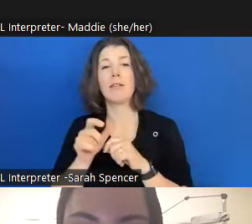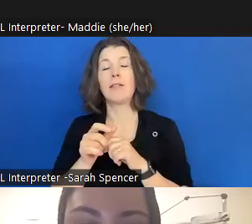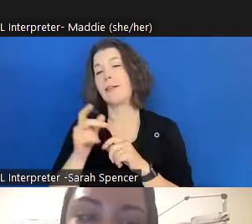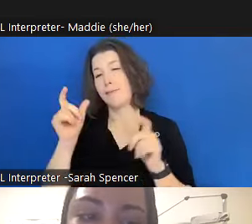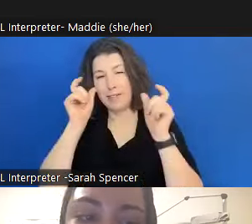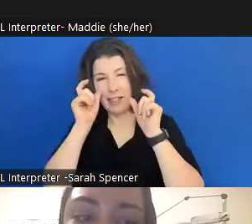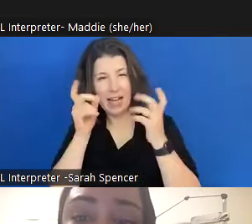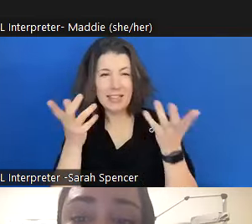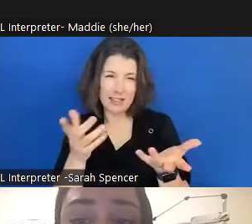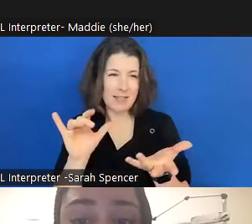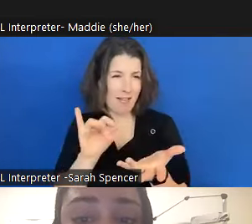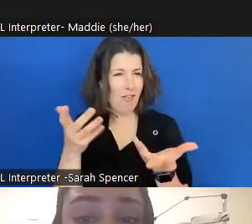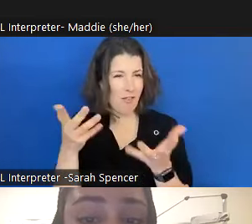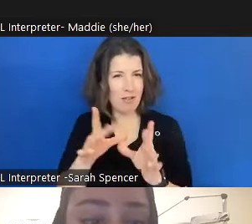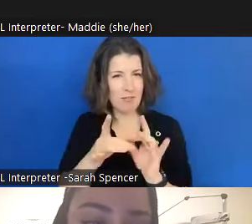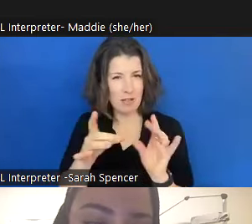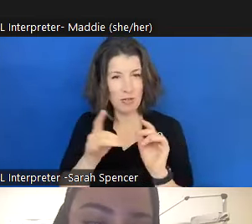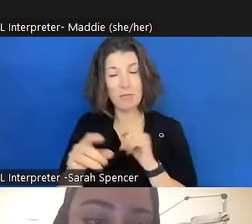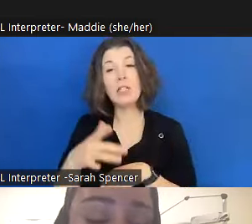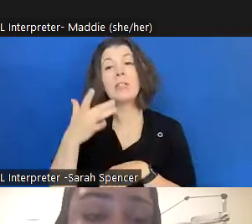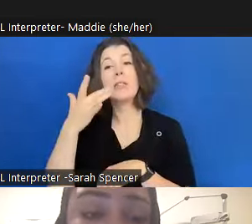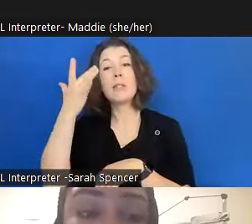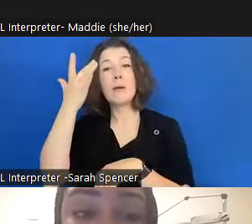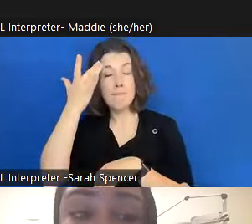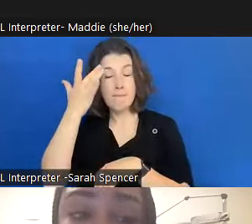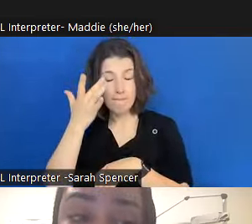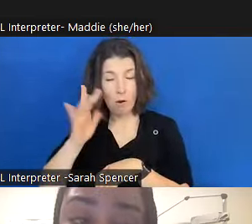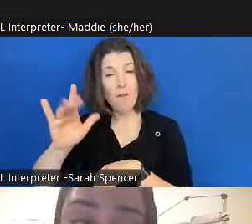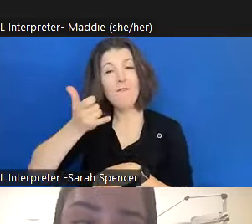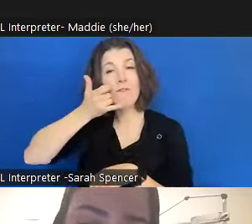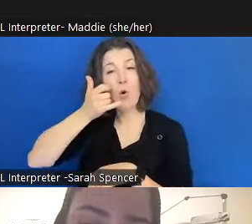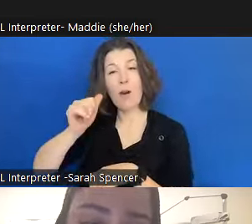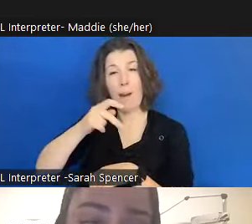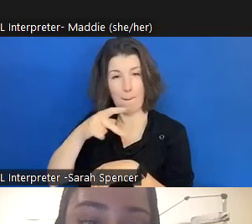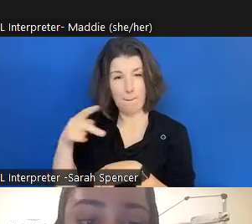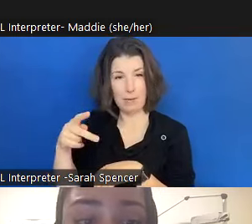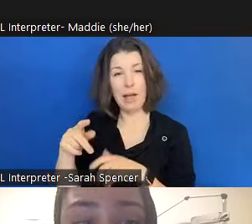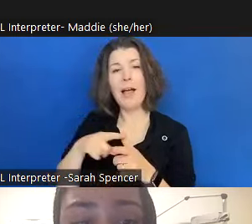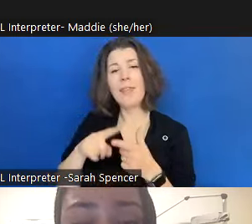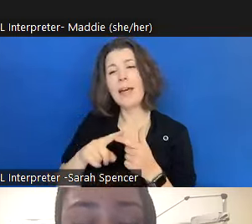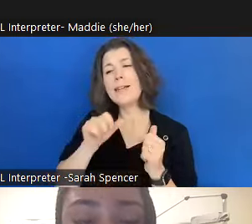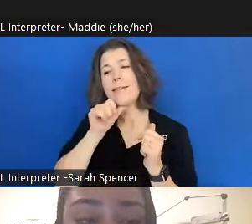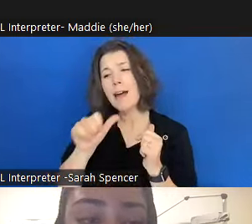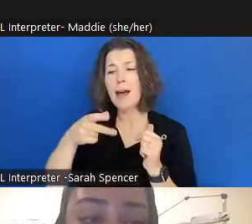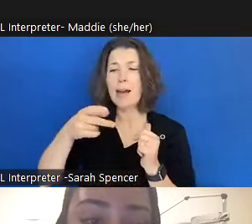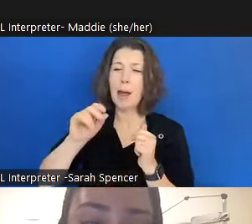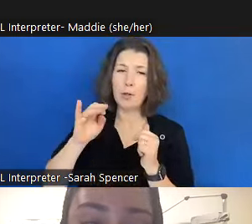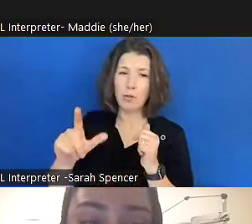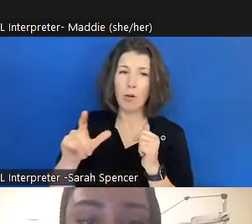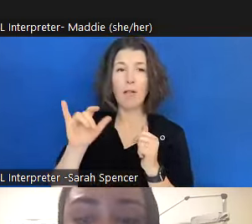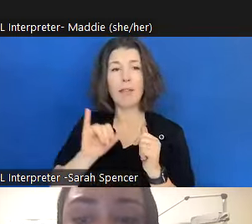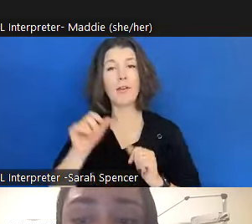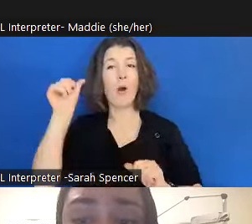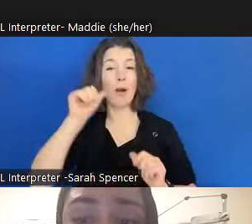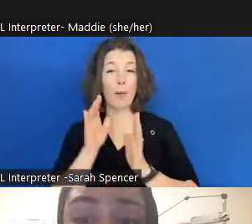like I discussed, smartphone applications, and then we have non-optical aids such as audiobooks, talking